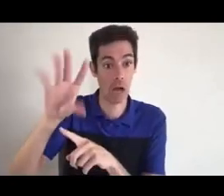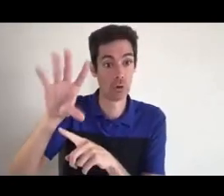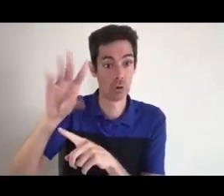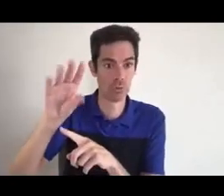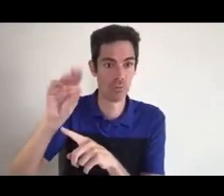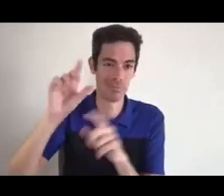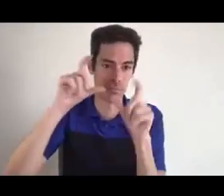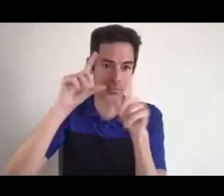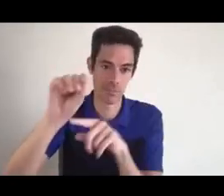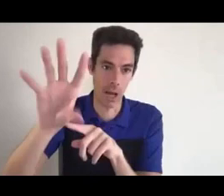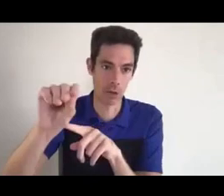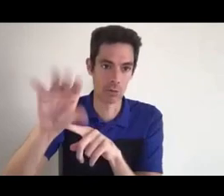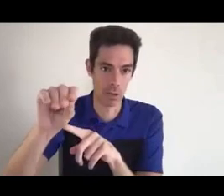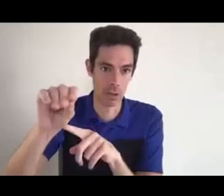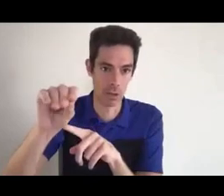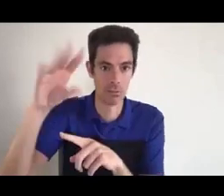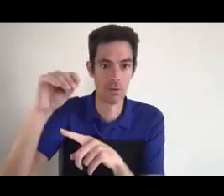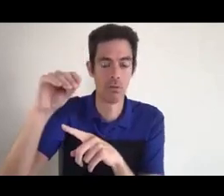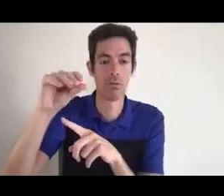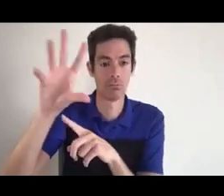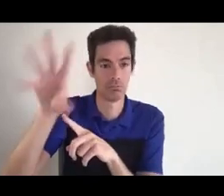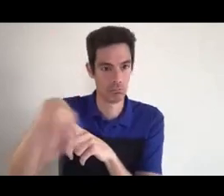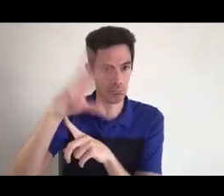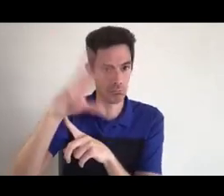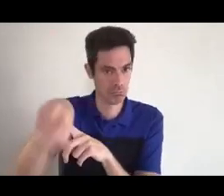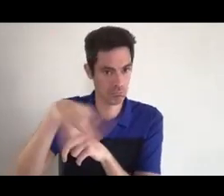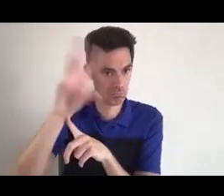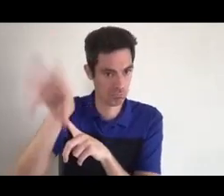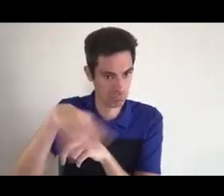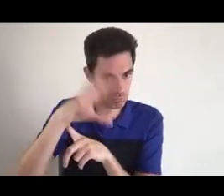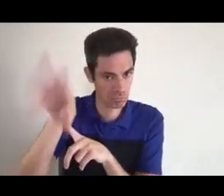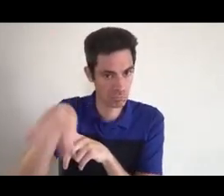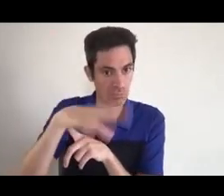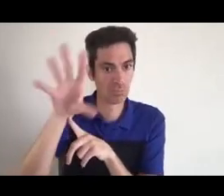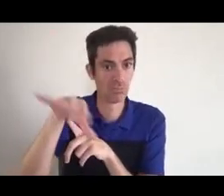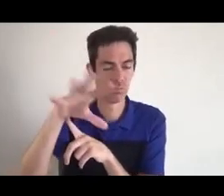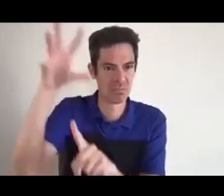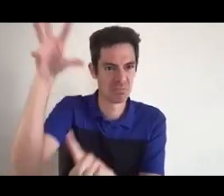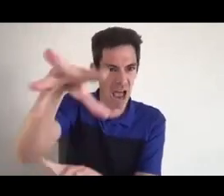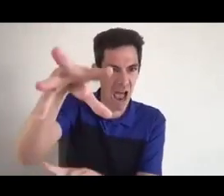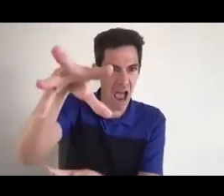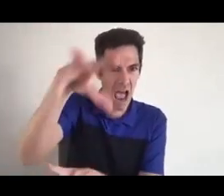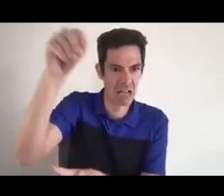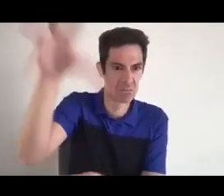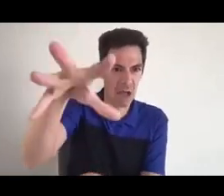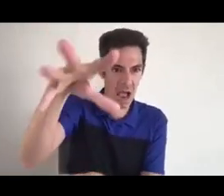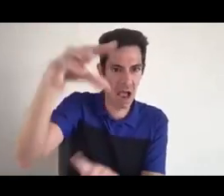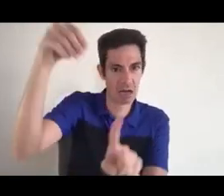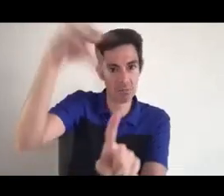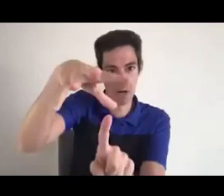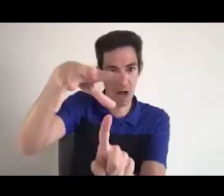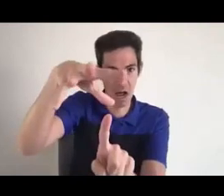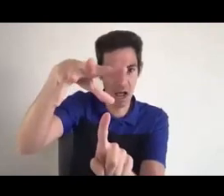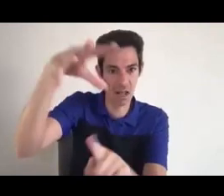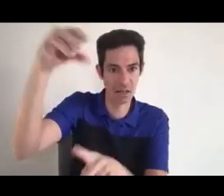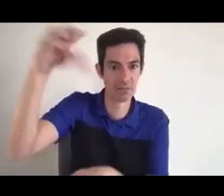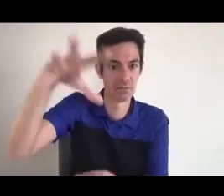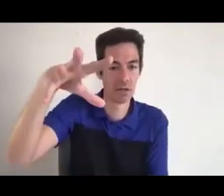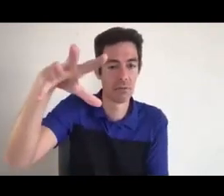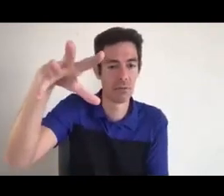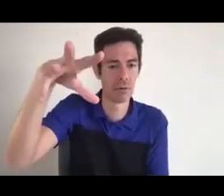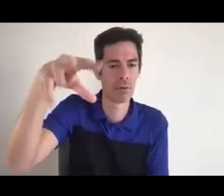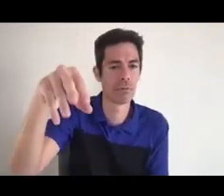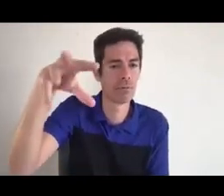movement. So like this is a flashing, like taking a picture. You can have a camera that moves around, a spotlight,